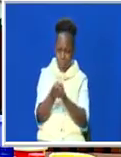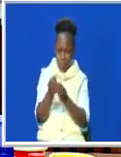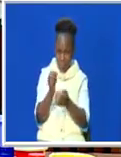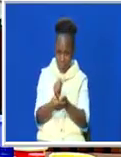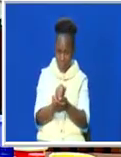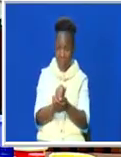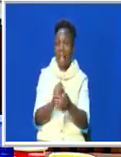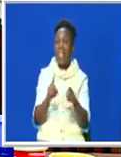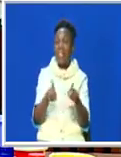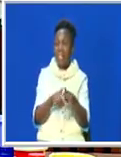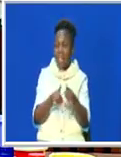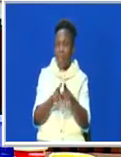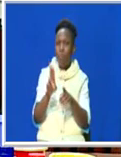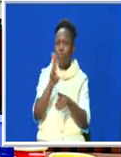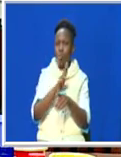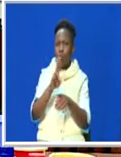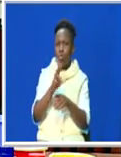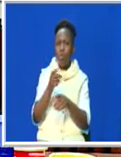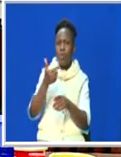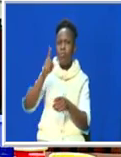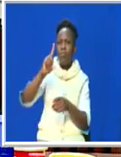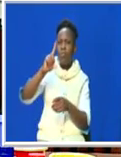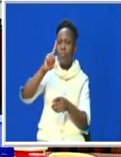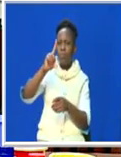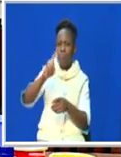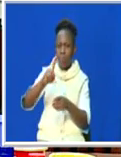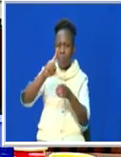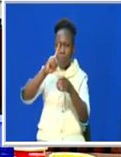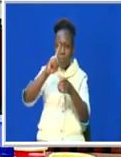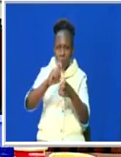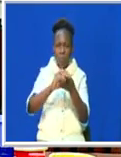a sanitizer on your hands.